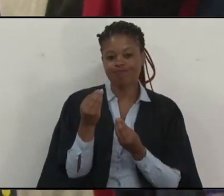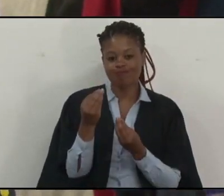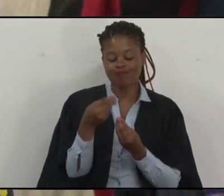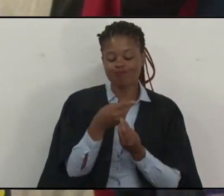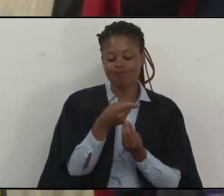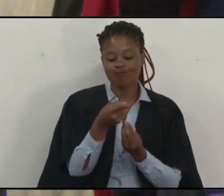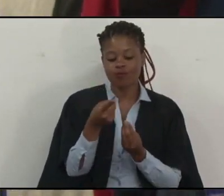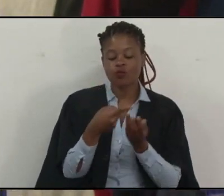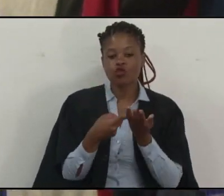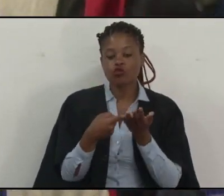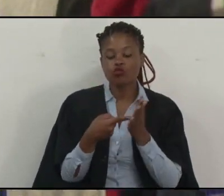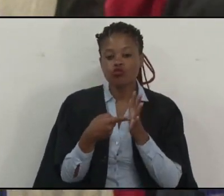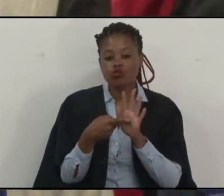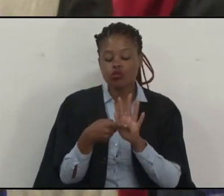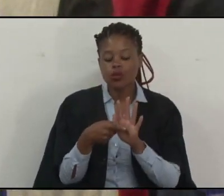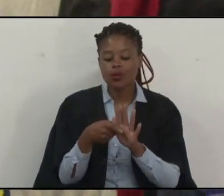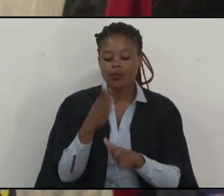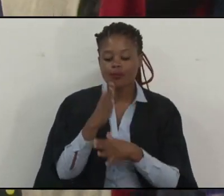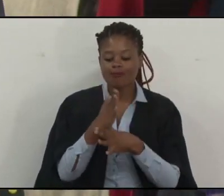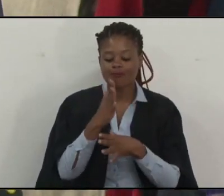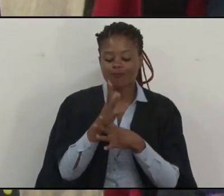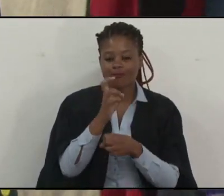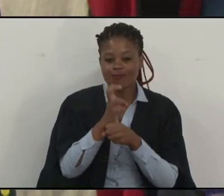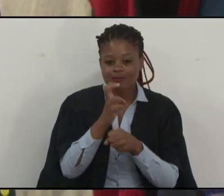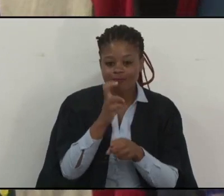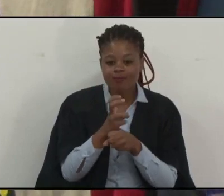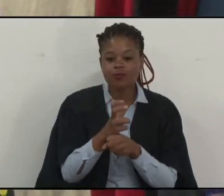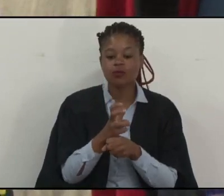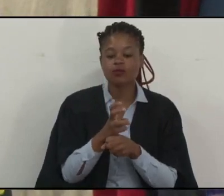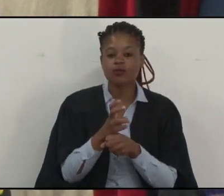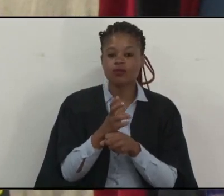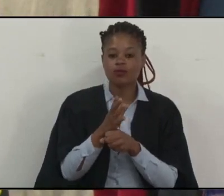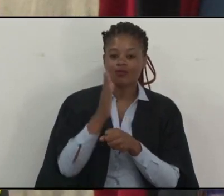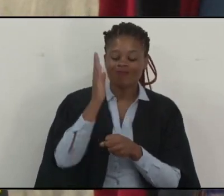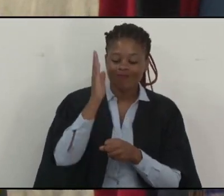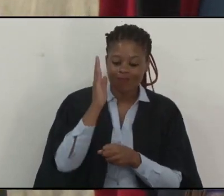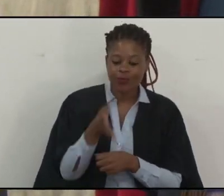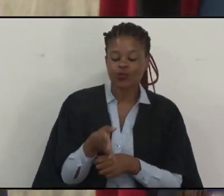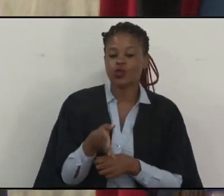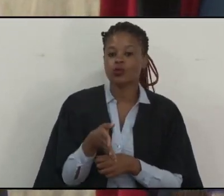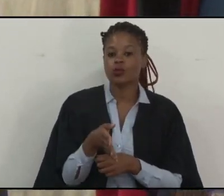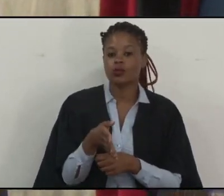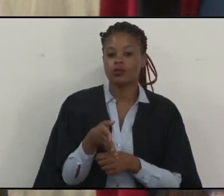fore. You've demonstrated that commitment, will,